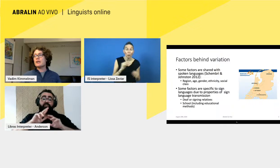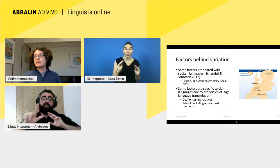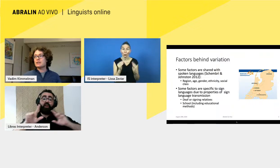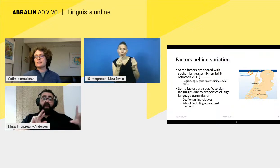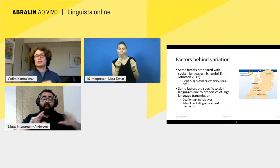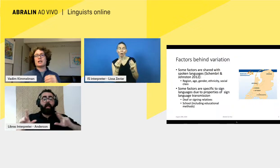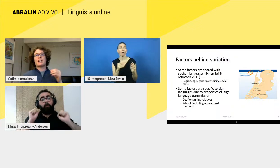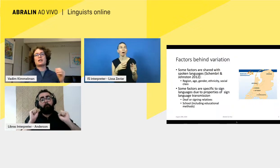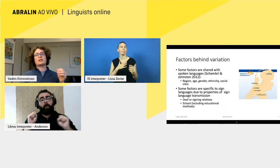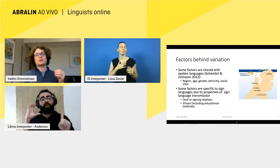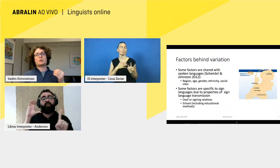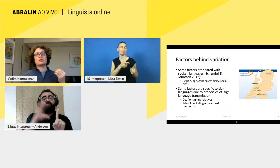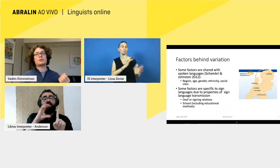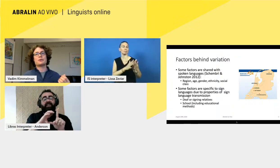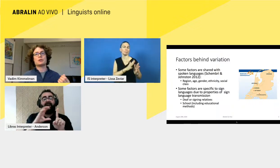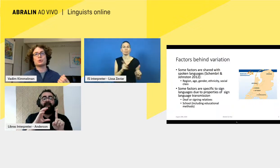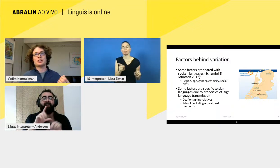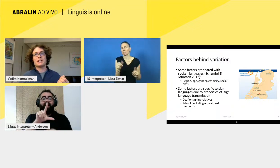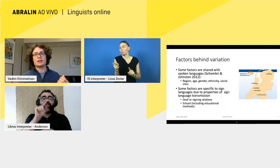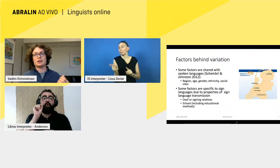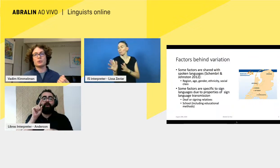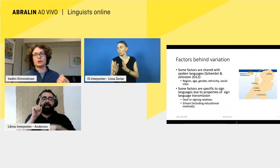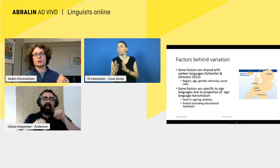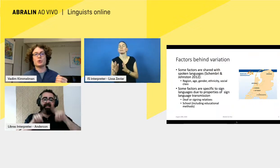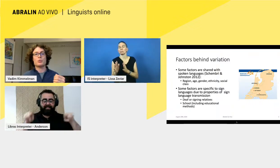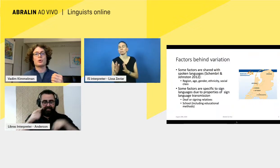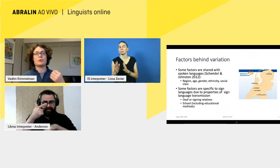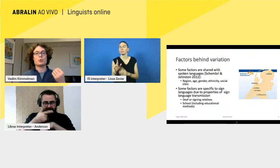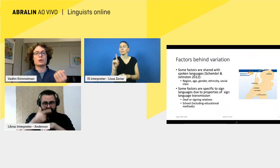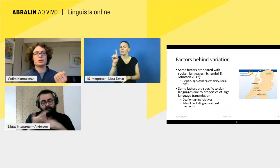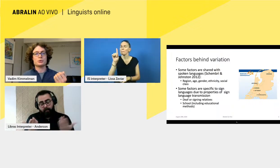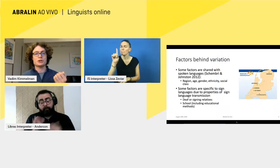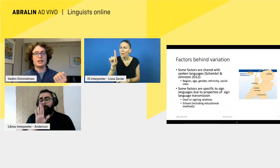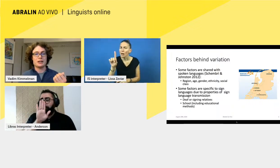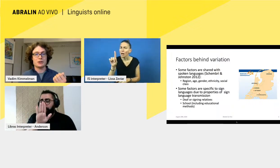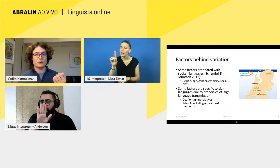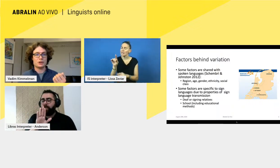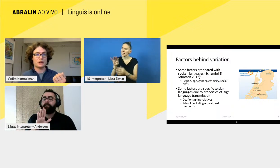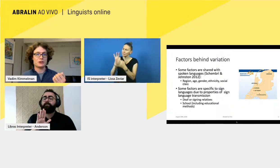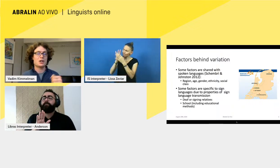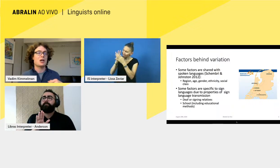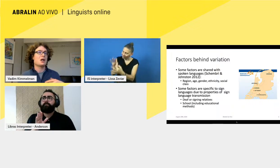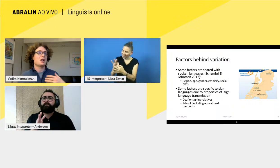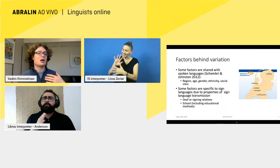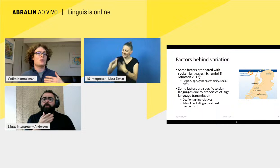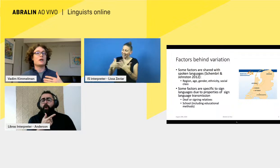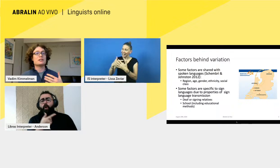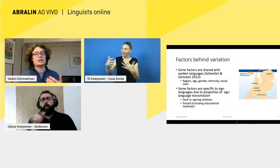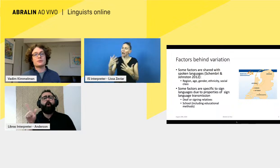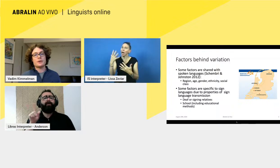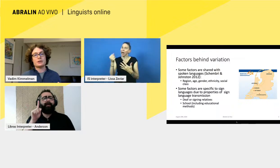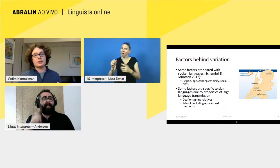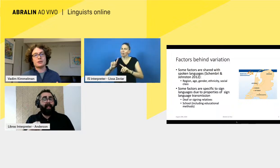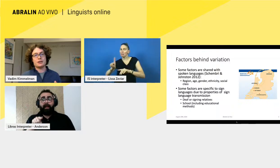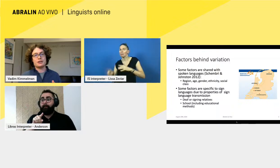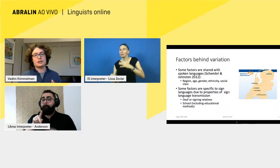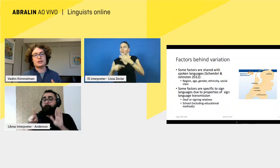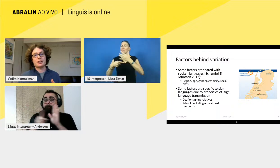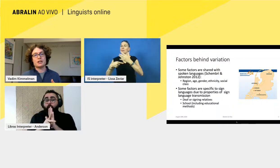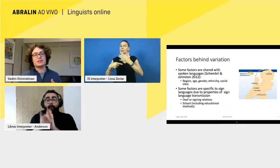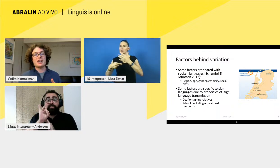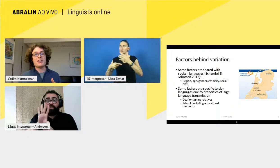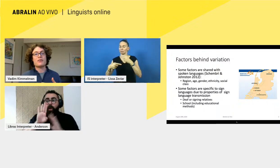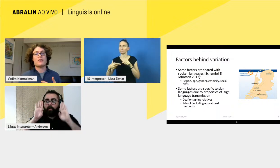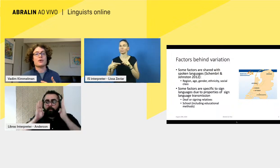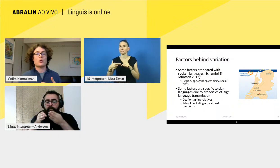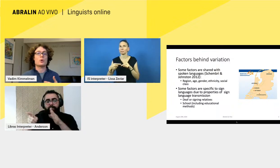some of the factors are specific to sign languages or more important to sign languages. One such factor